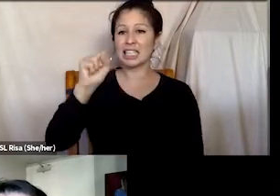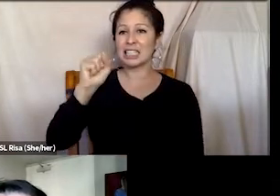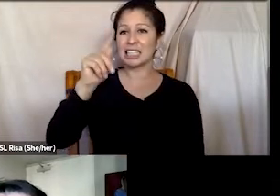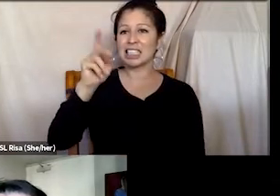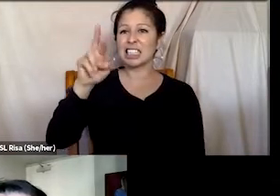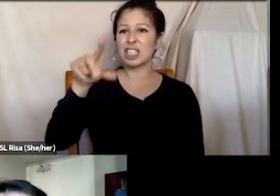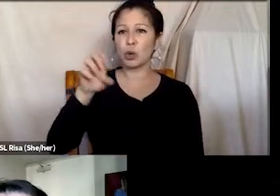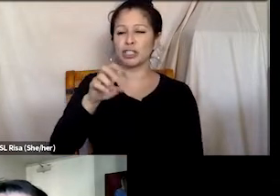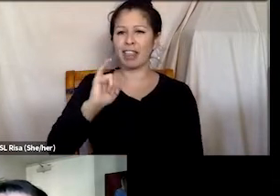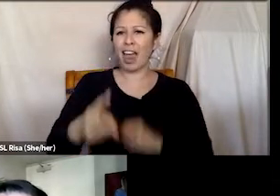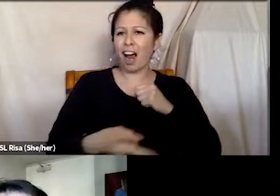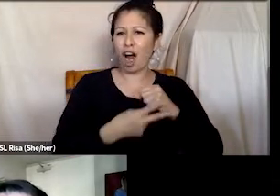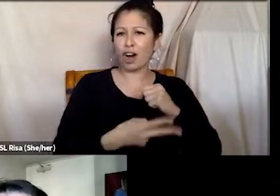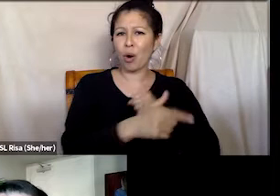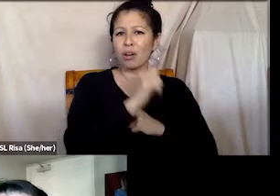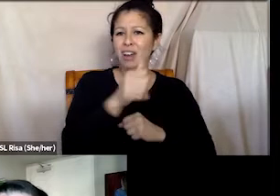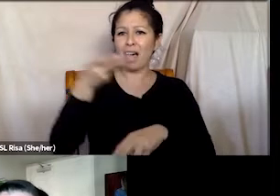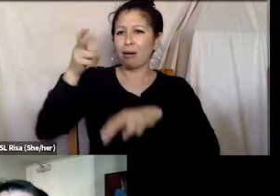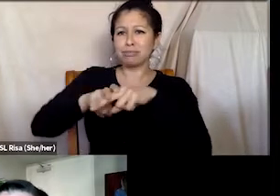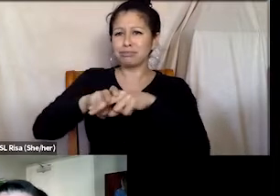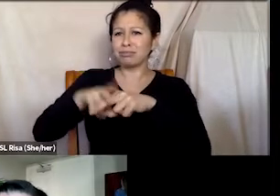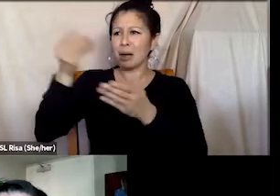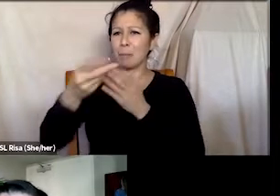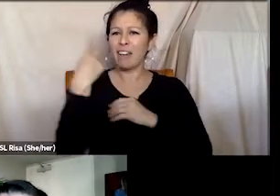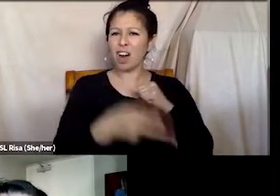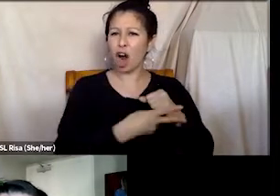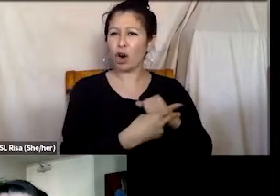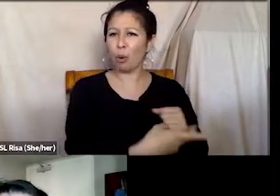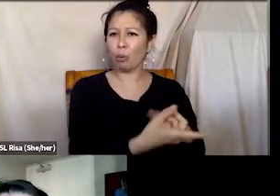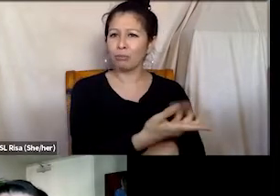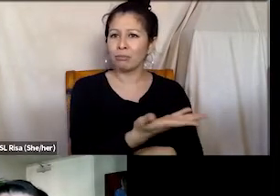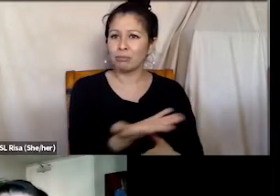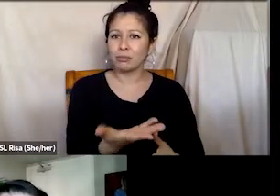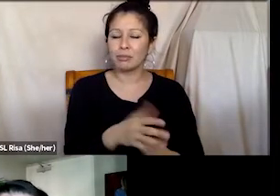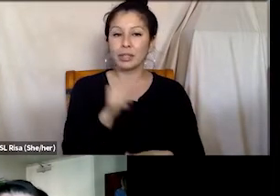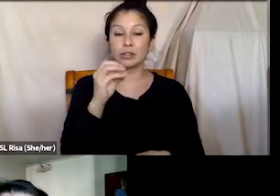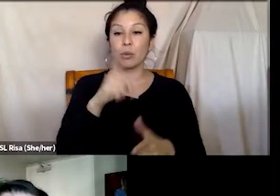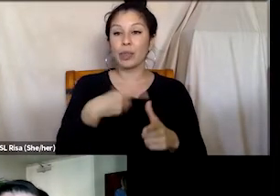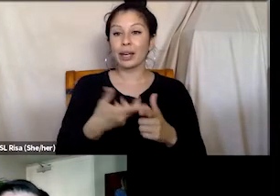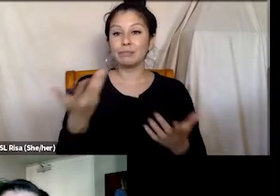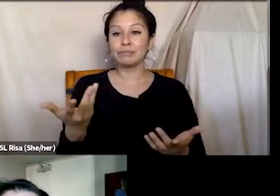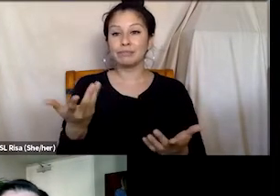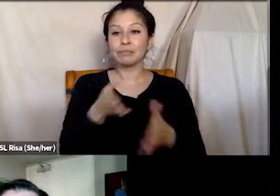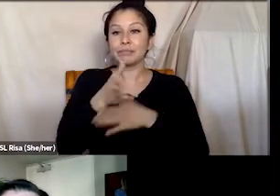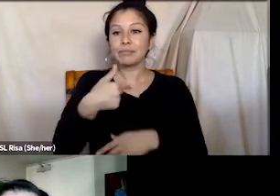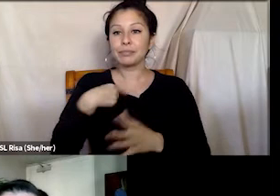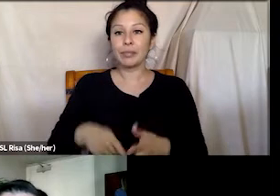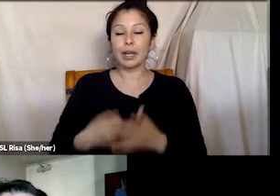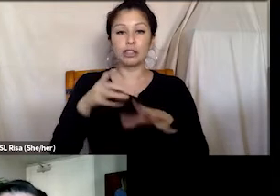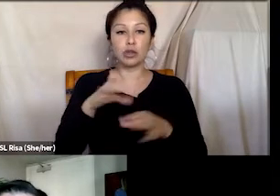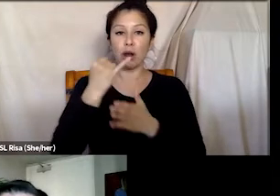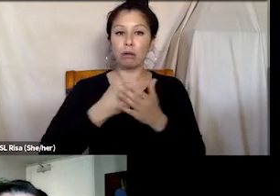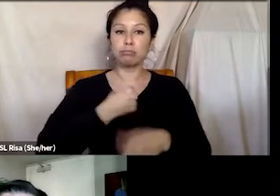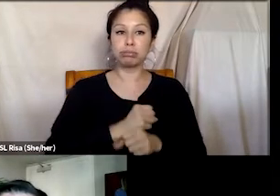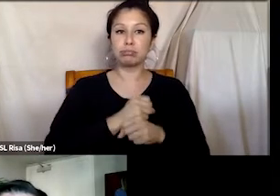was basically the cargo hold. Next slide. So then after I started doing